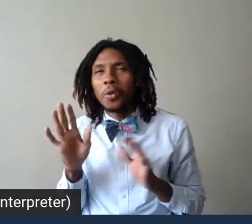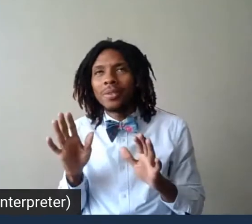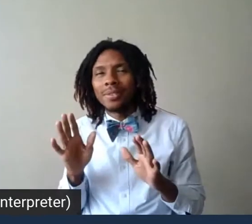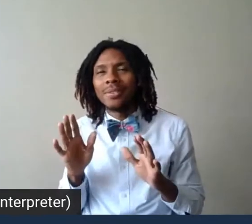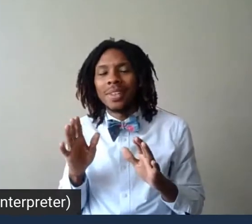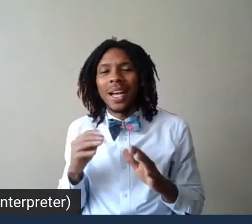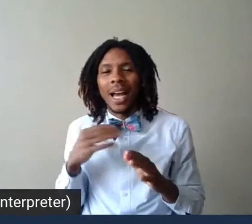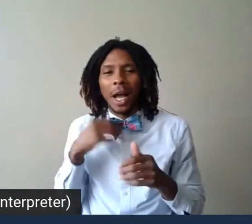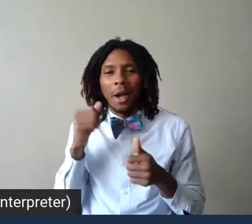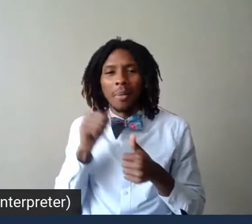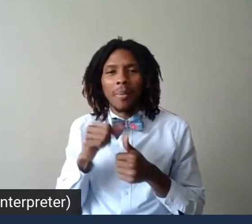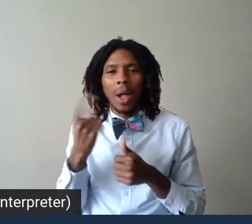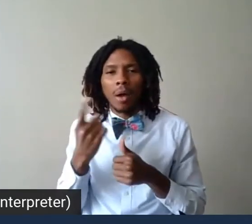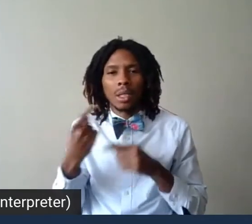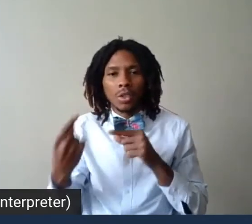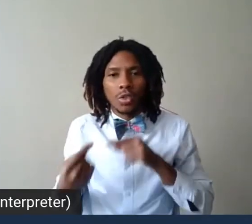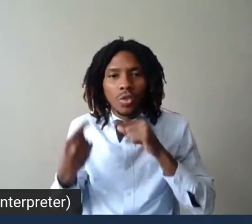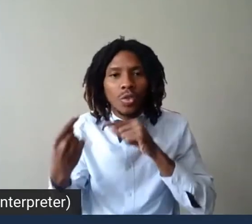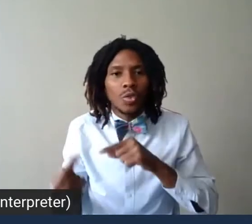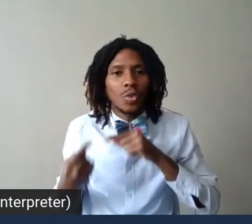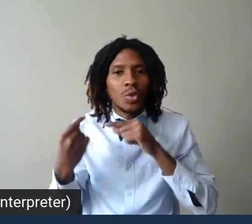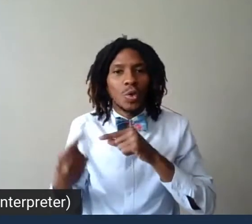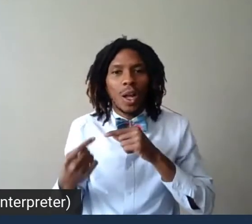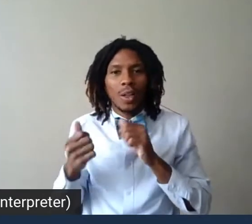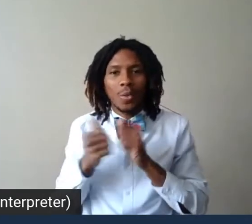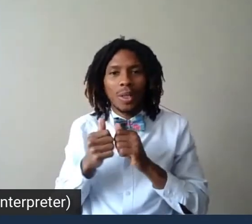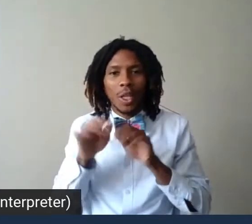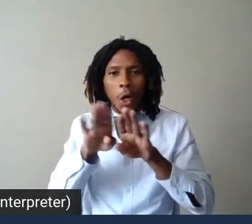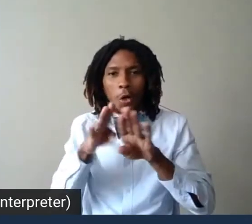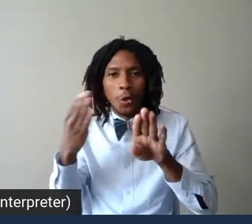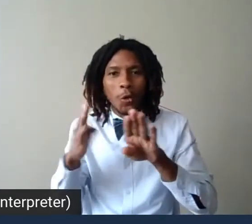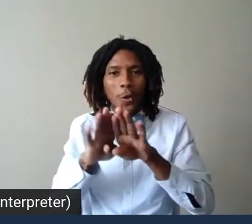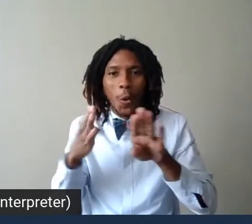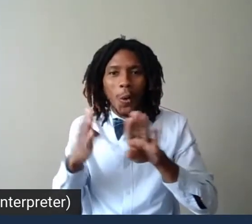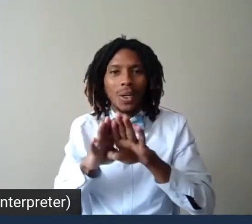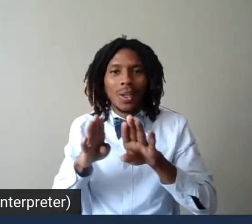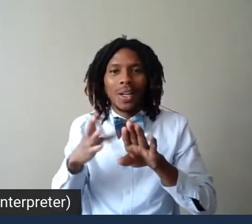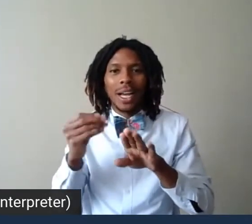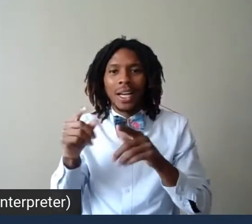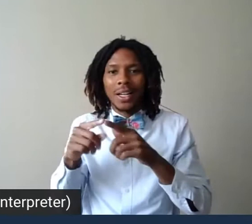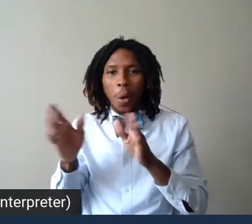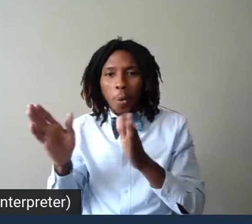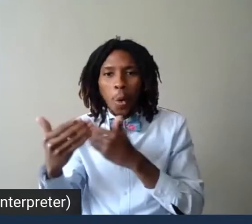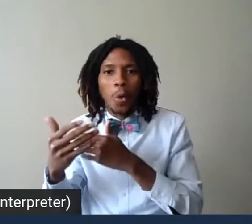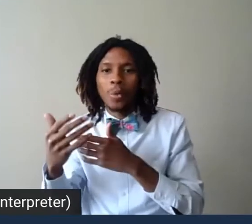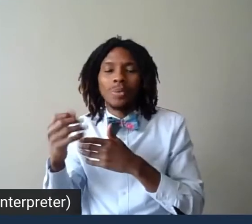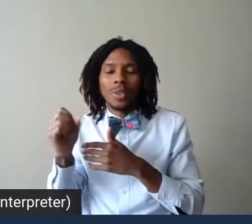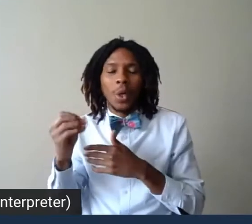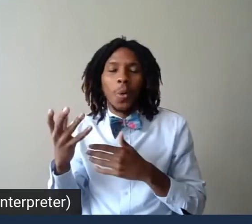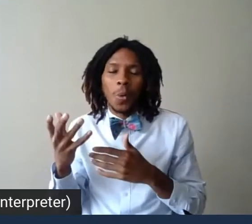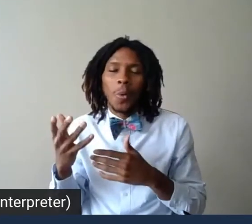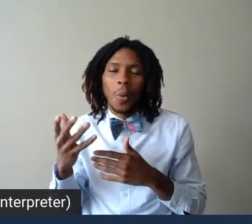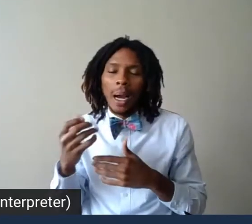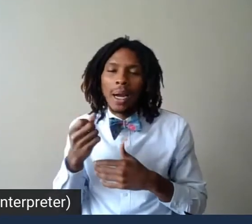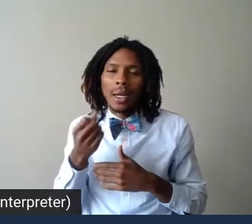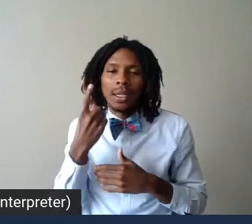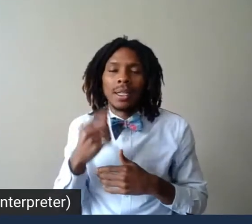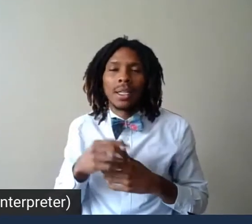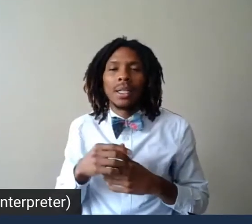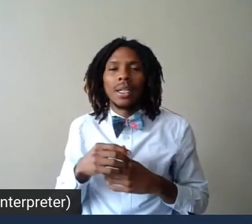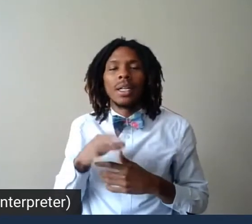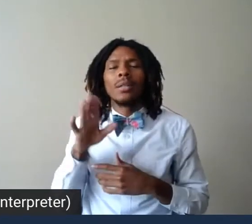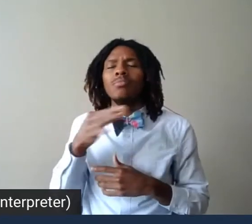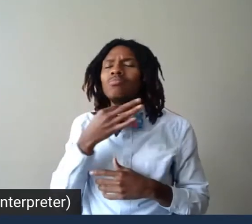I know they were also always struggling with doors and rooms in general. So, but